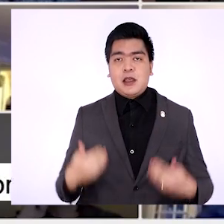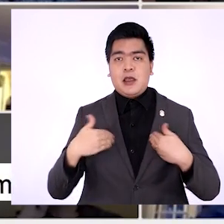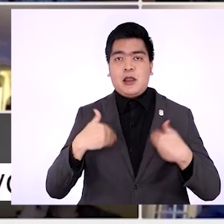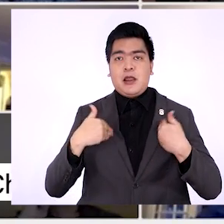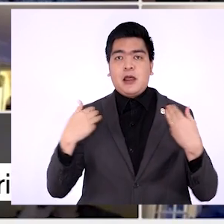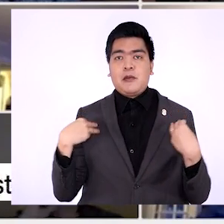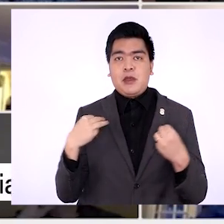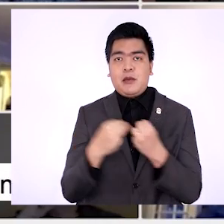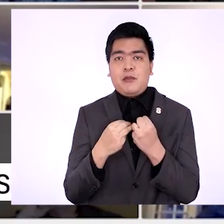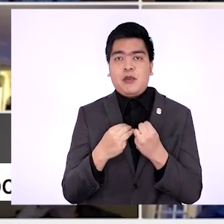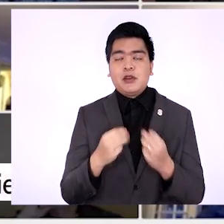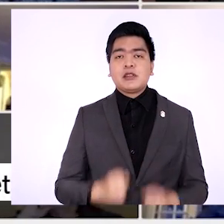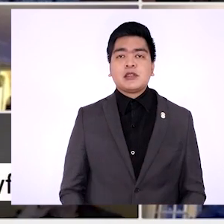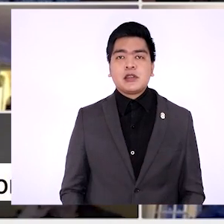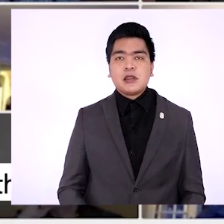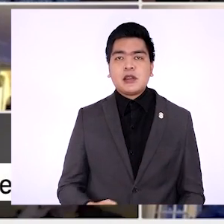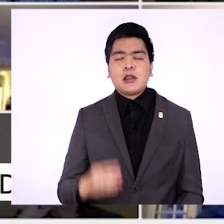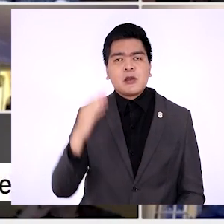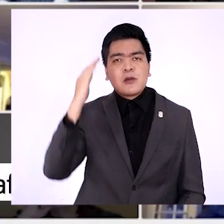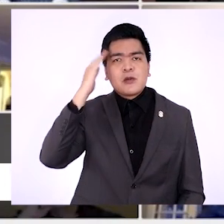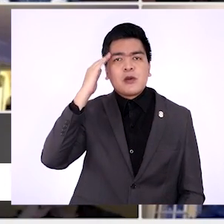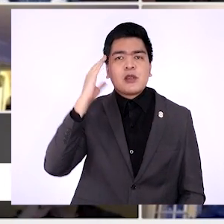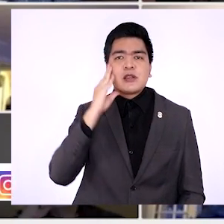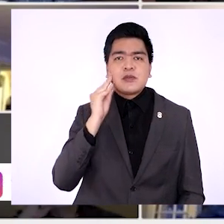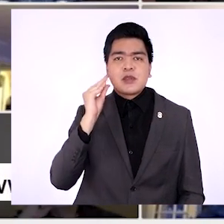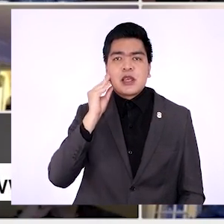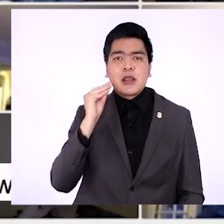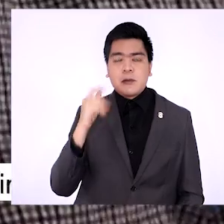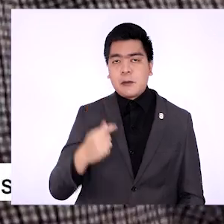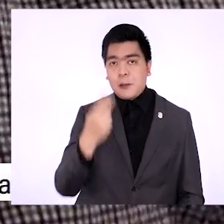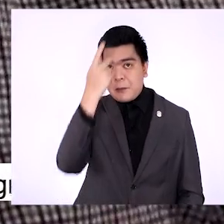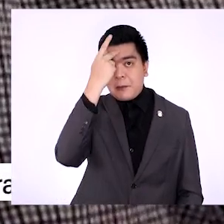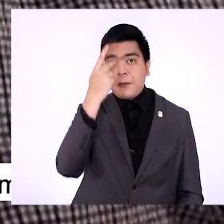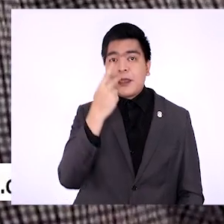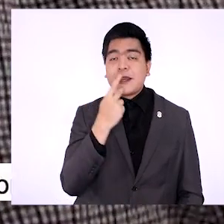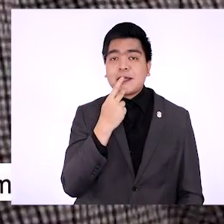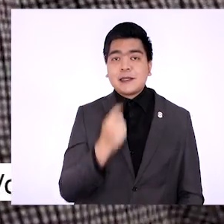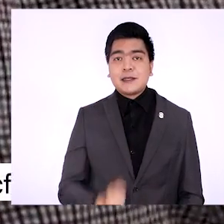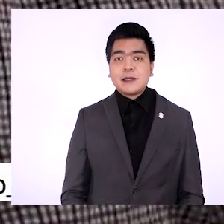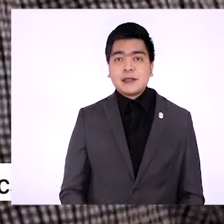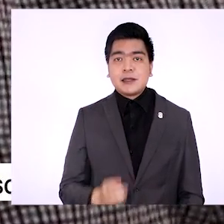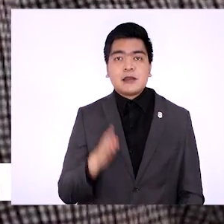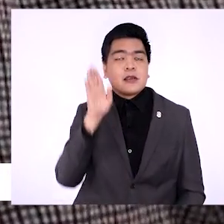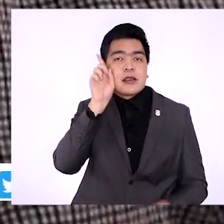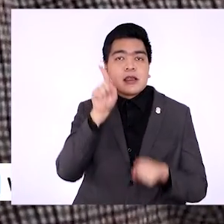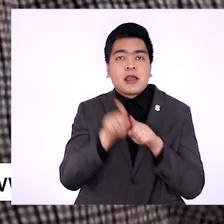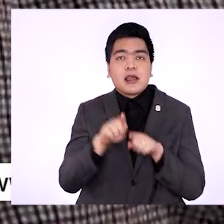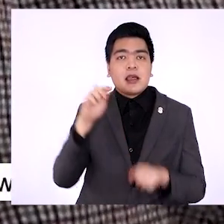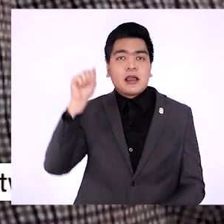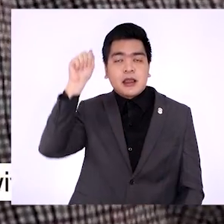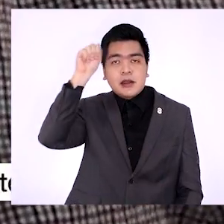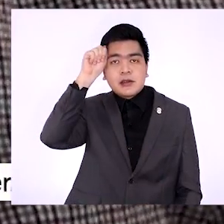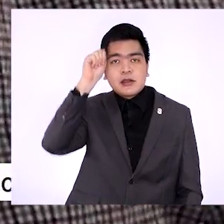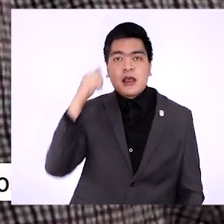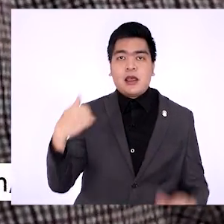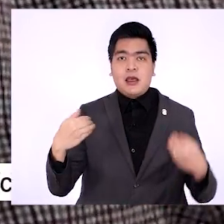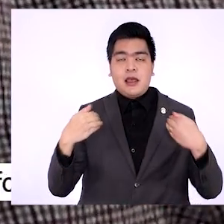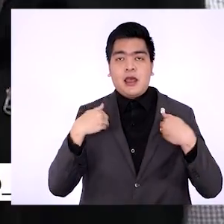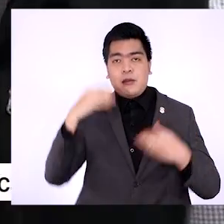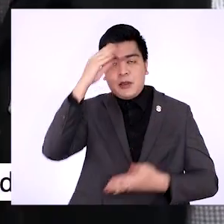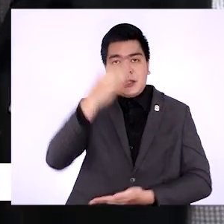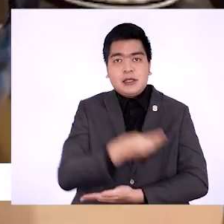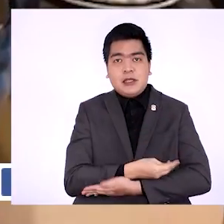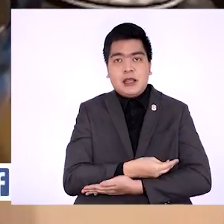were also able to hear the experience of a parent, Brother Desmond Anderson, who has a son with